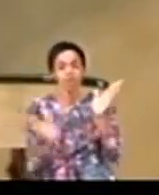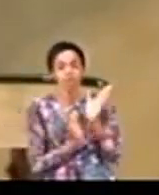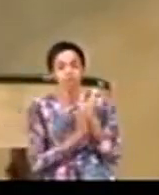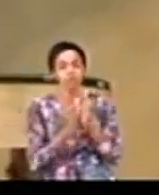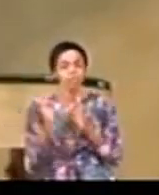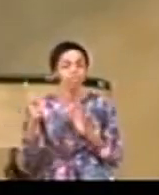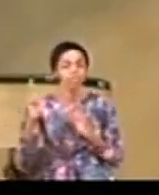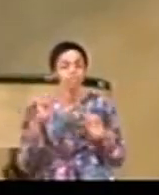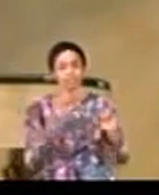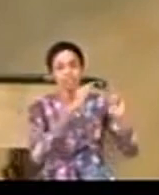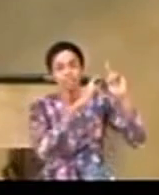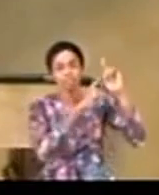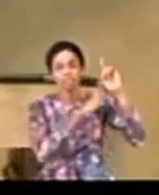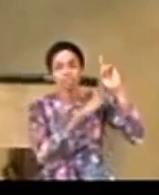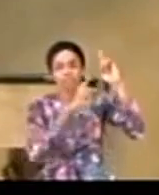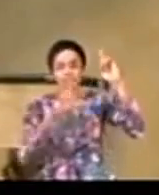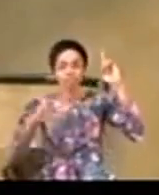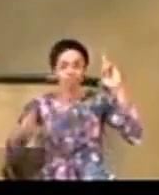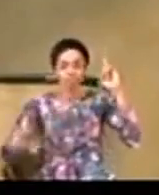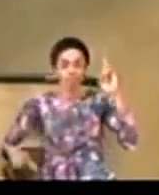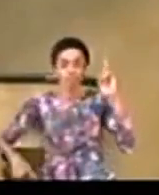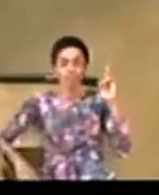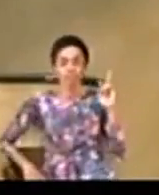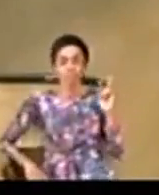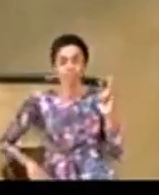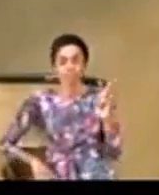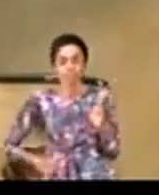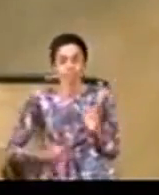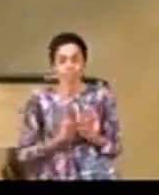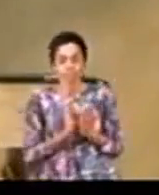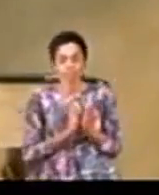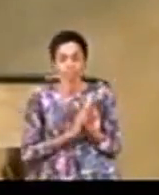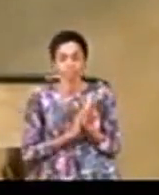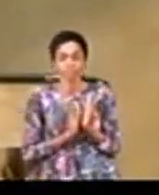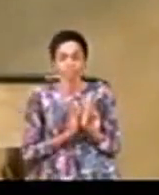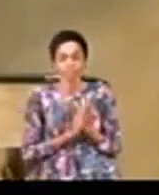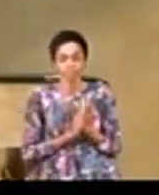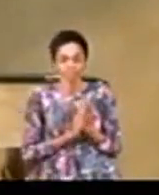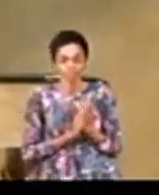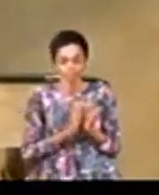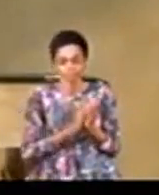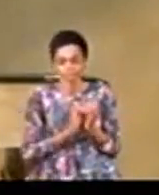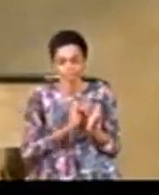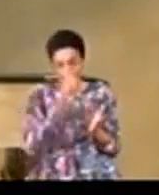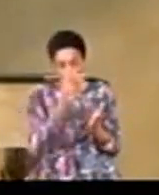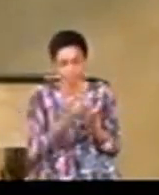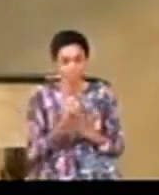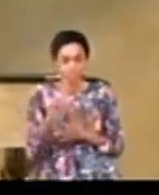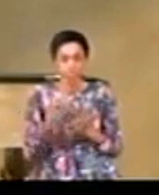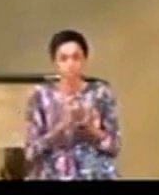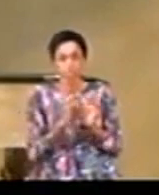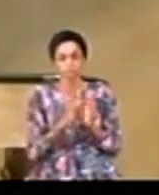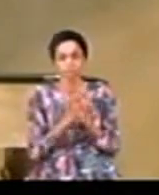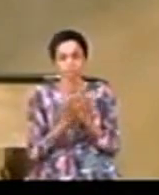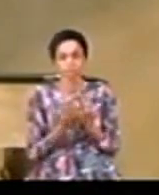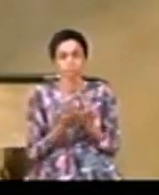name. Praise the Lord. I believe the Bible. I believe